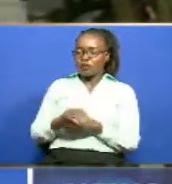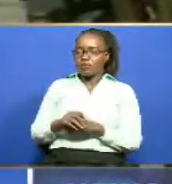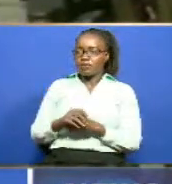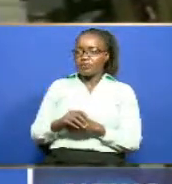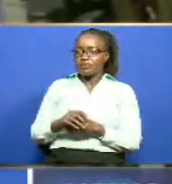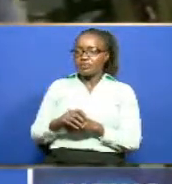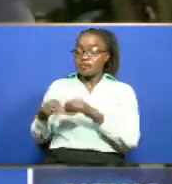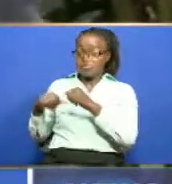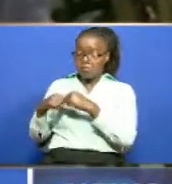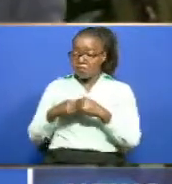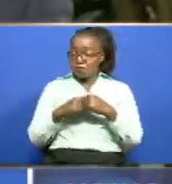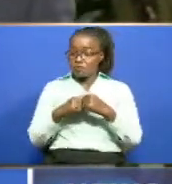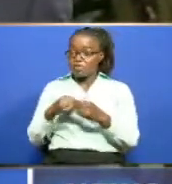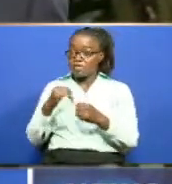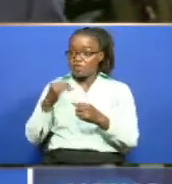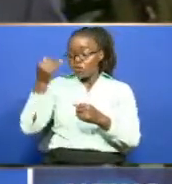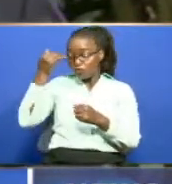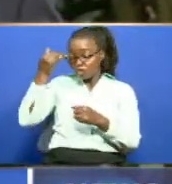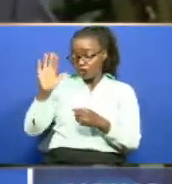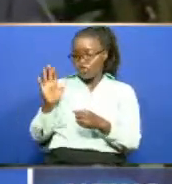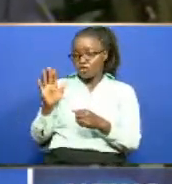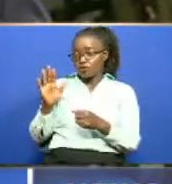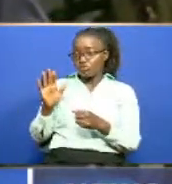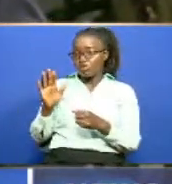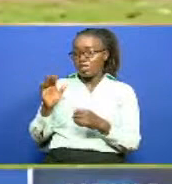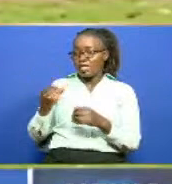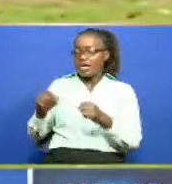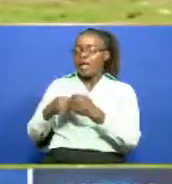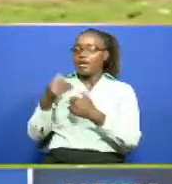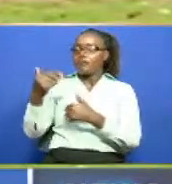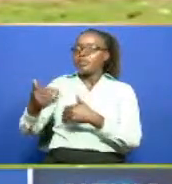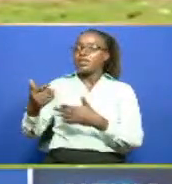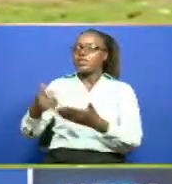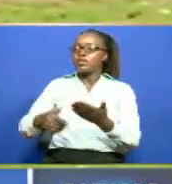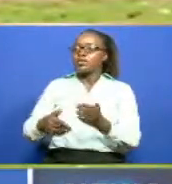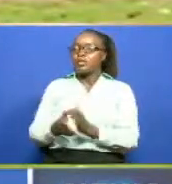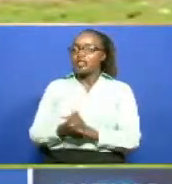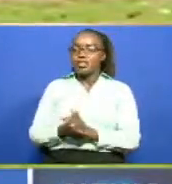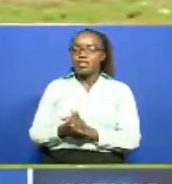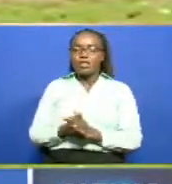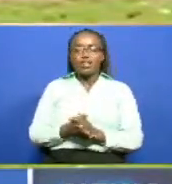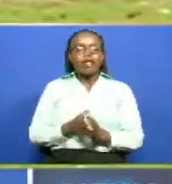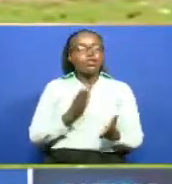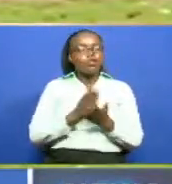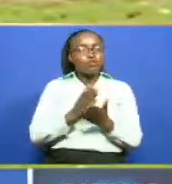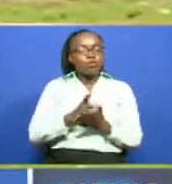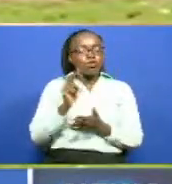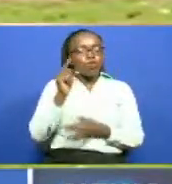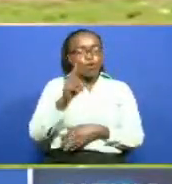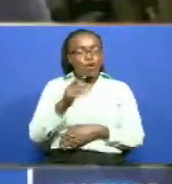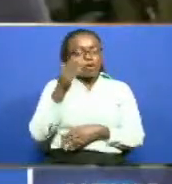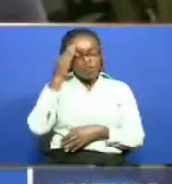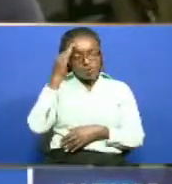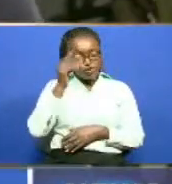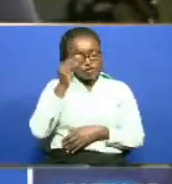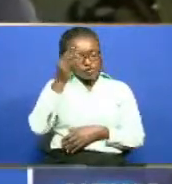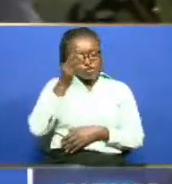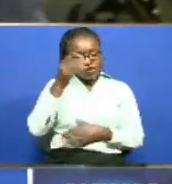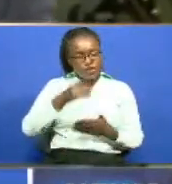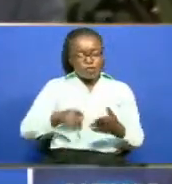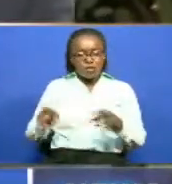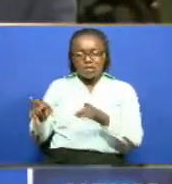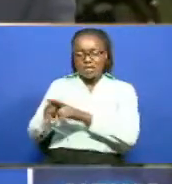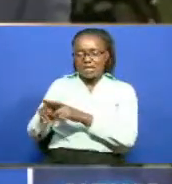the challenge is that we don't know what's going to happen next. Right, no one knows the future really. Nobody really knows the future. There's still a lot